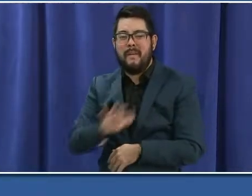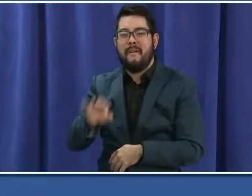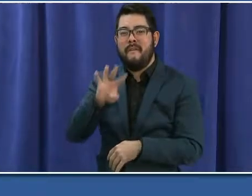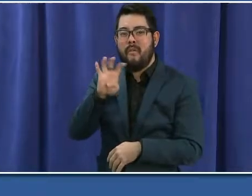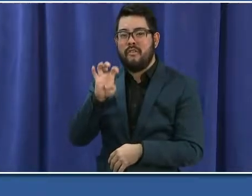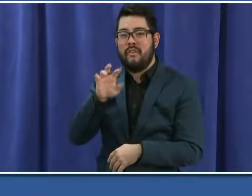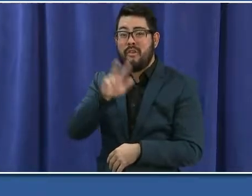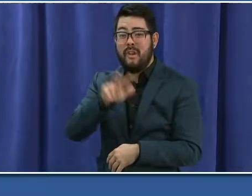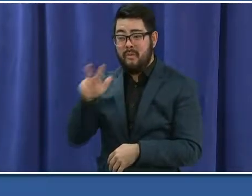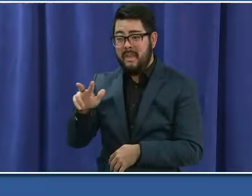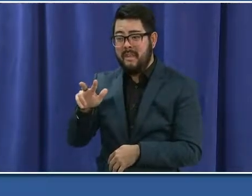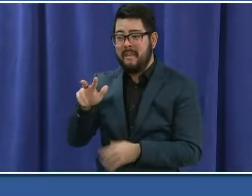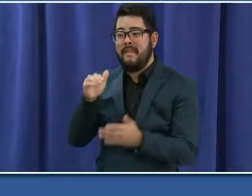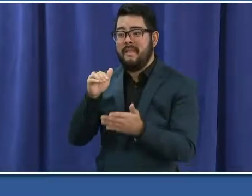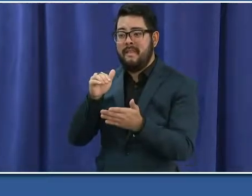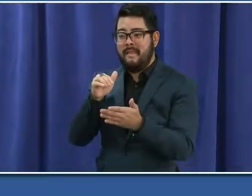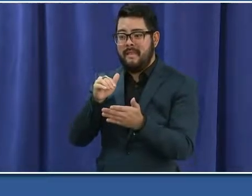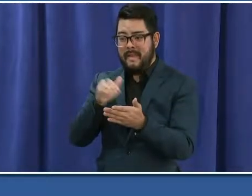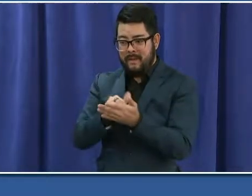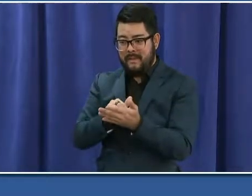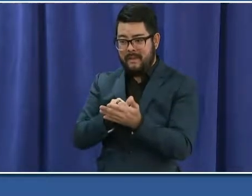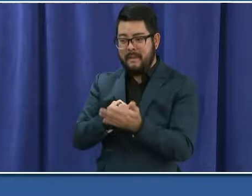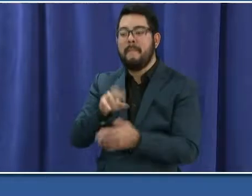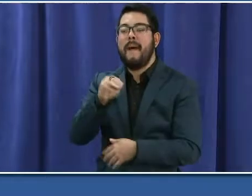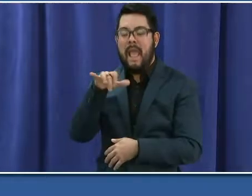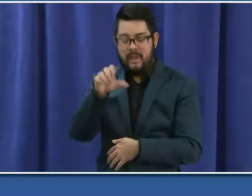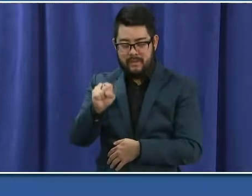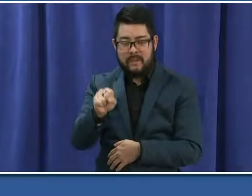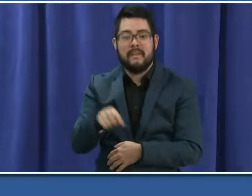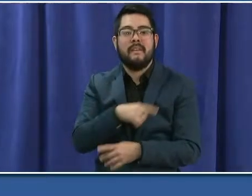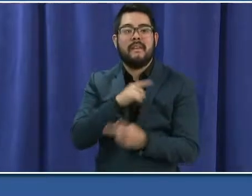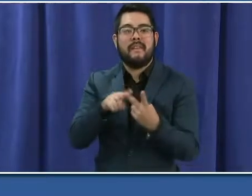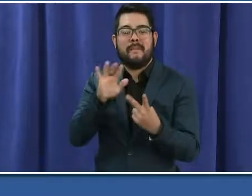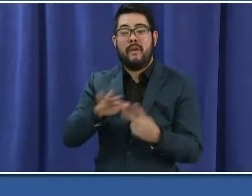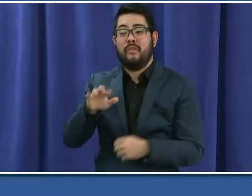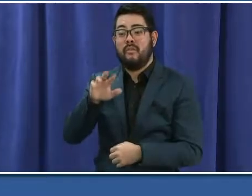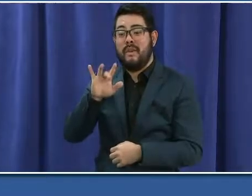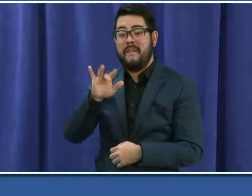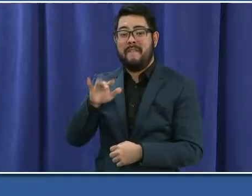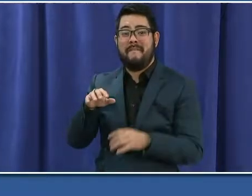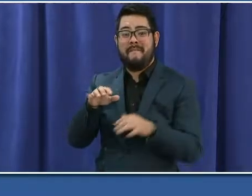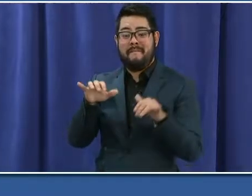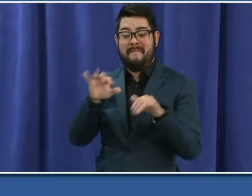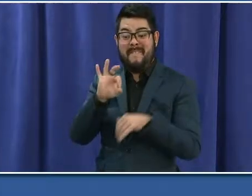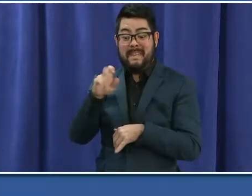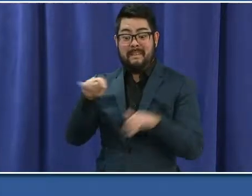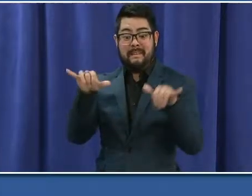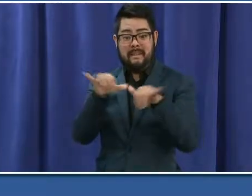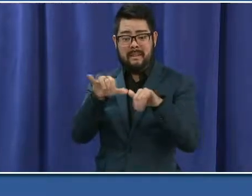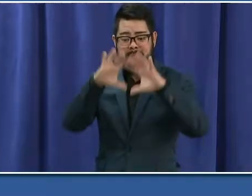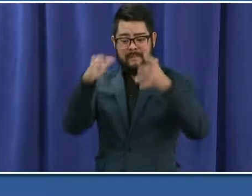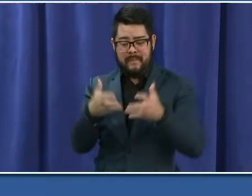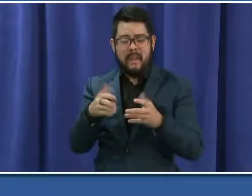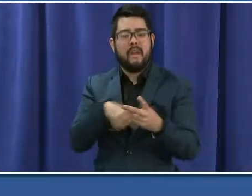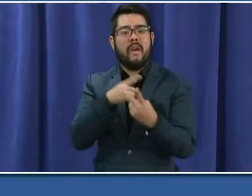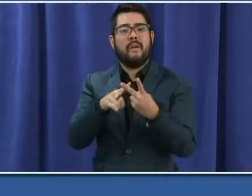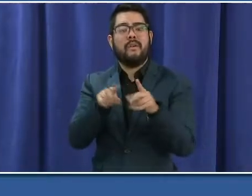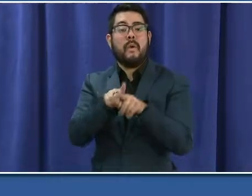main that range from the size of 6-inch to about 21 feet in diameter. And we transport wastewater as well